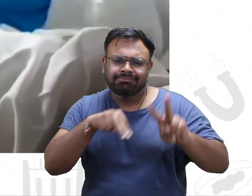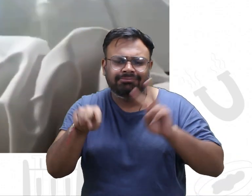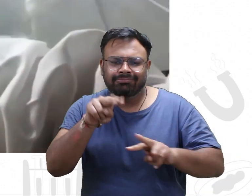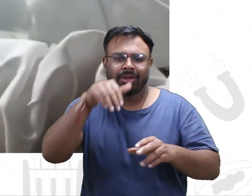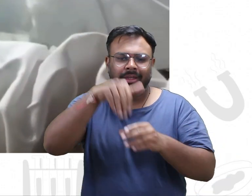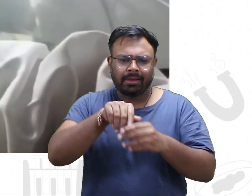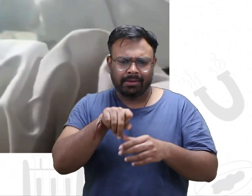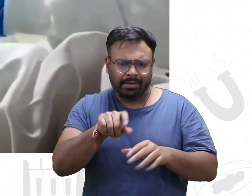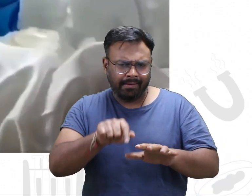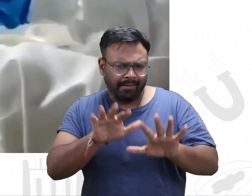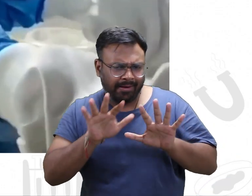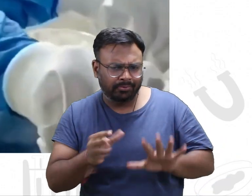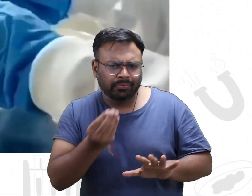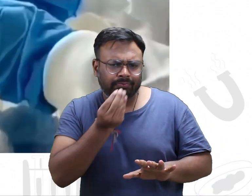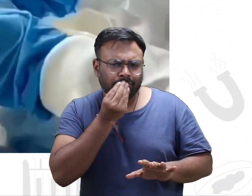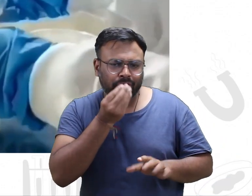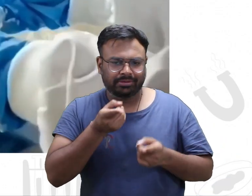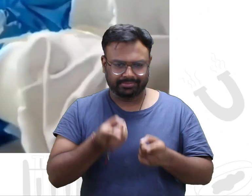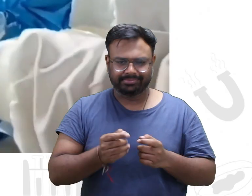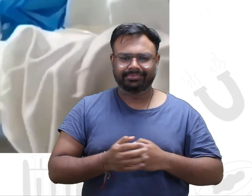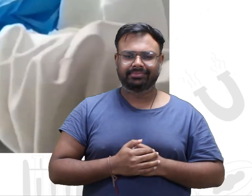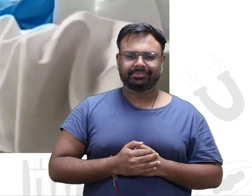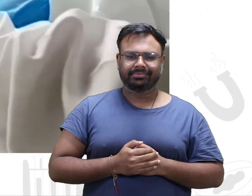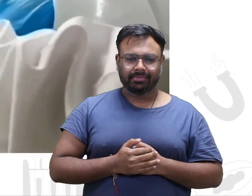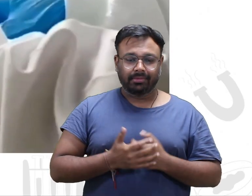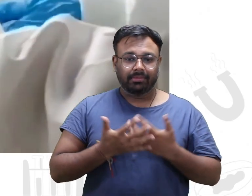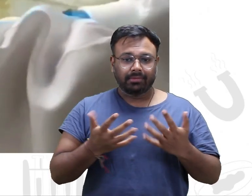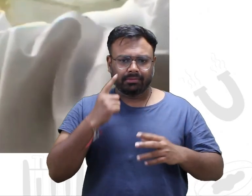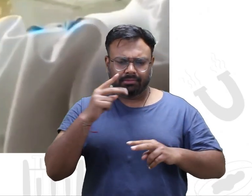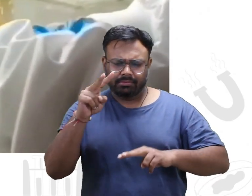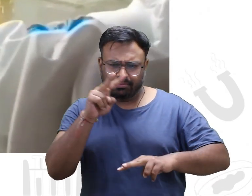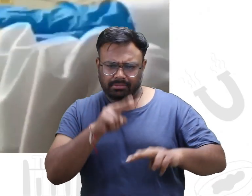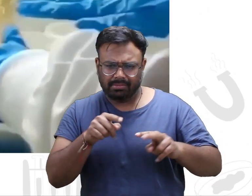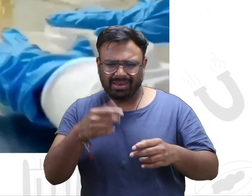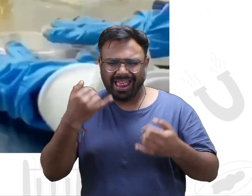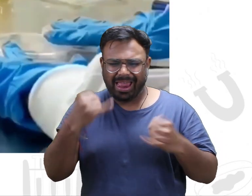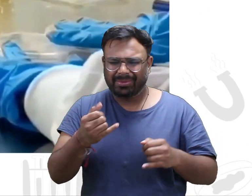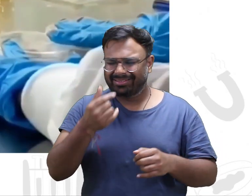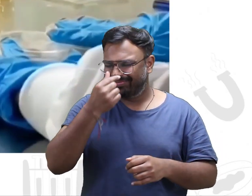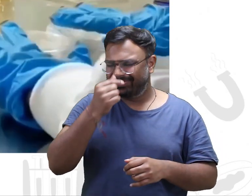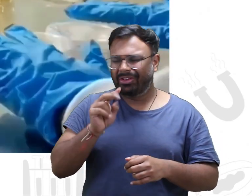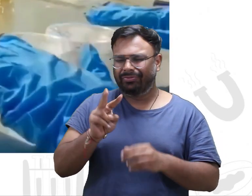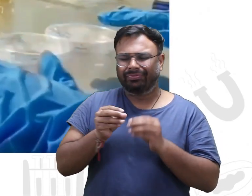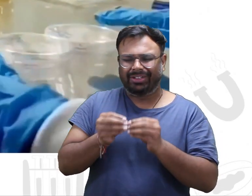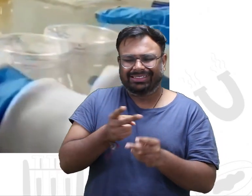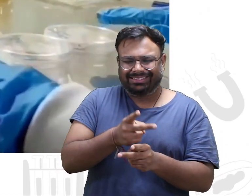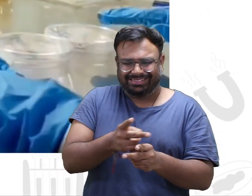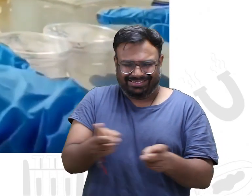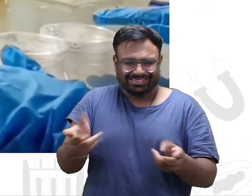of microbes in food. We are examining spoiled food items